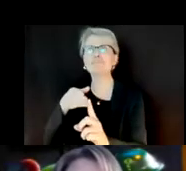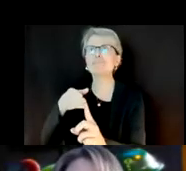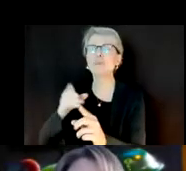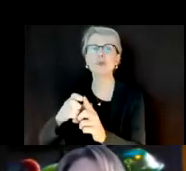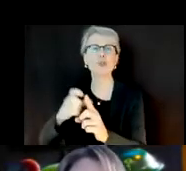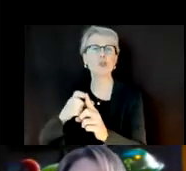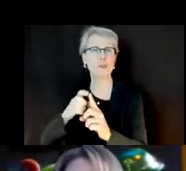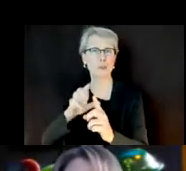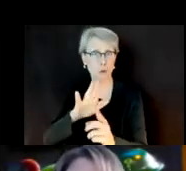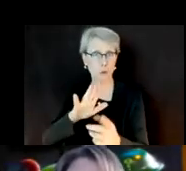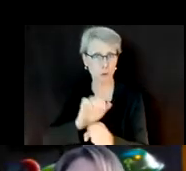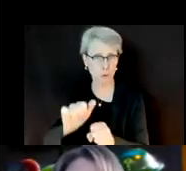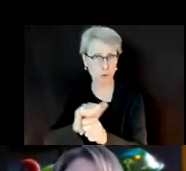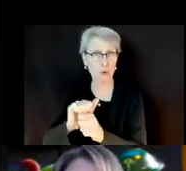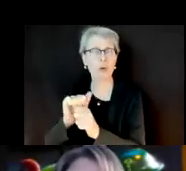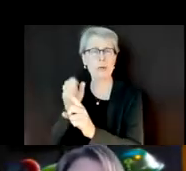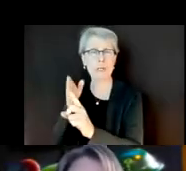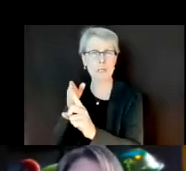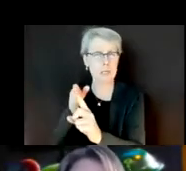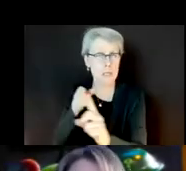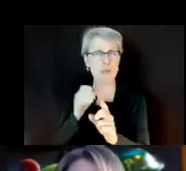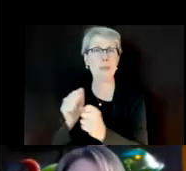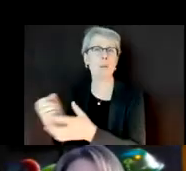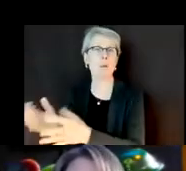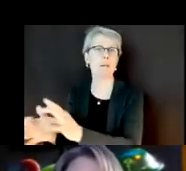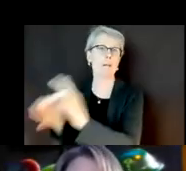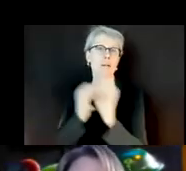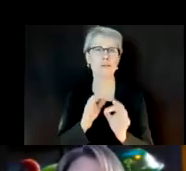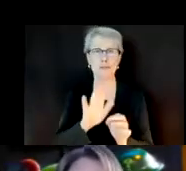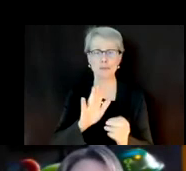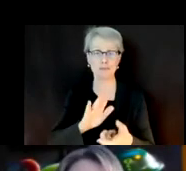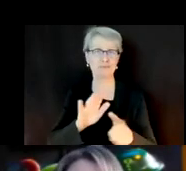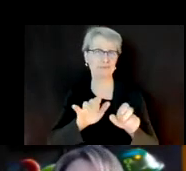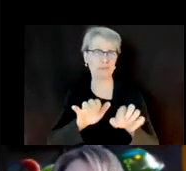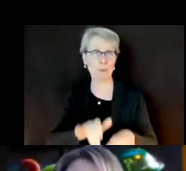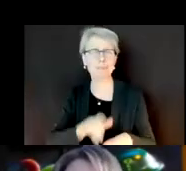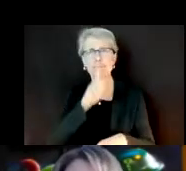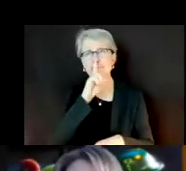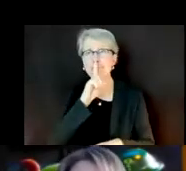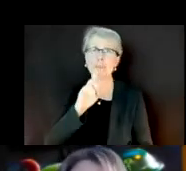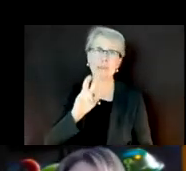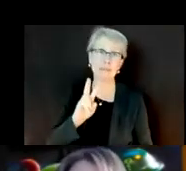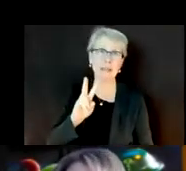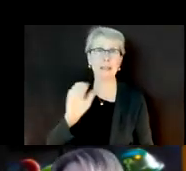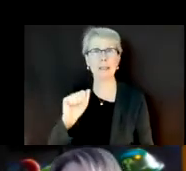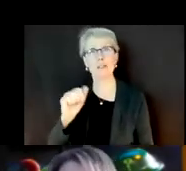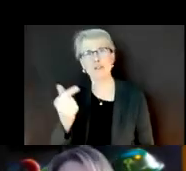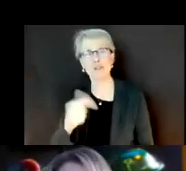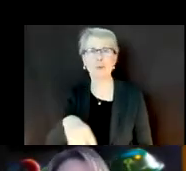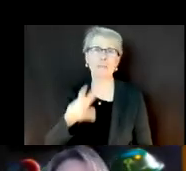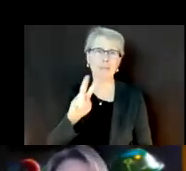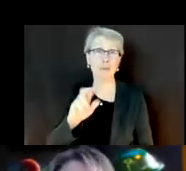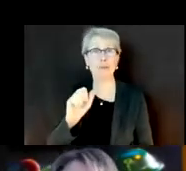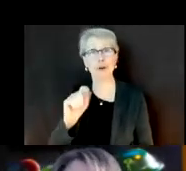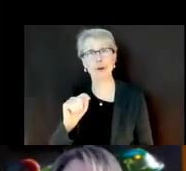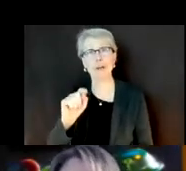you make sure that that just informs what you write. So it's not repeating Vancouver Art Gallery 100 times, and